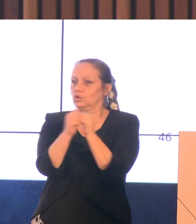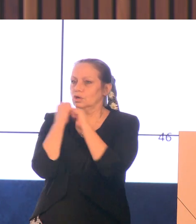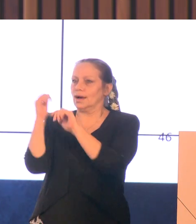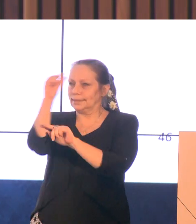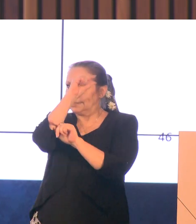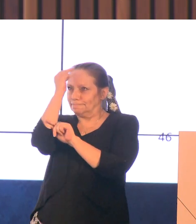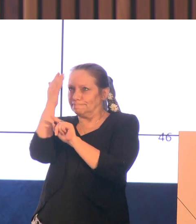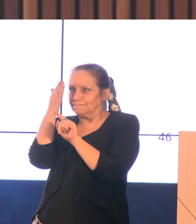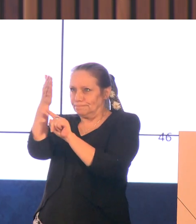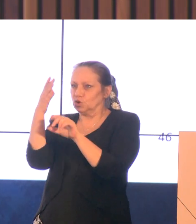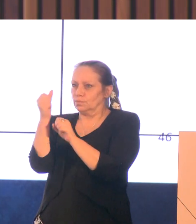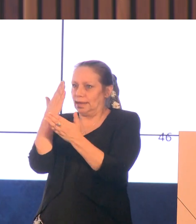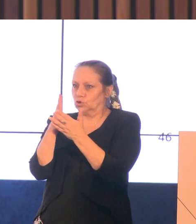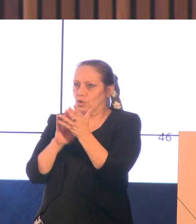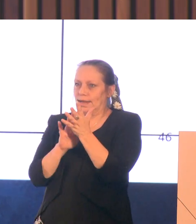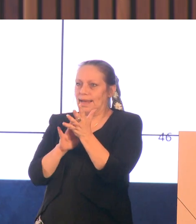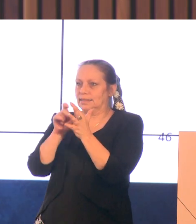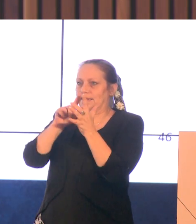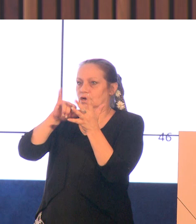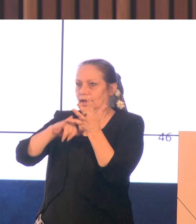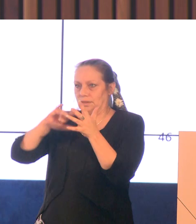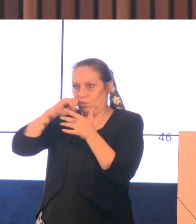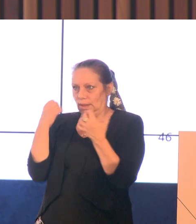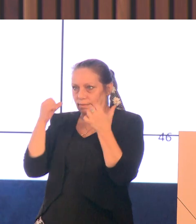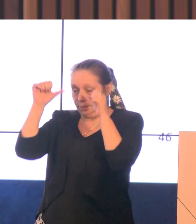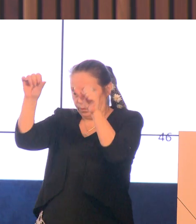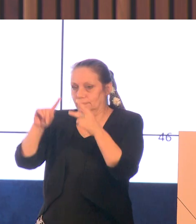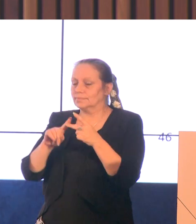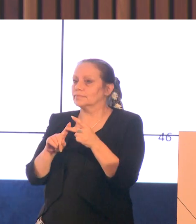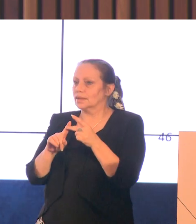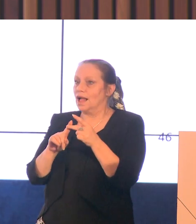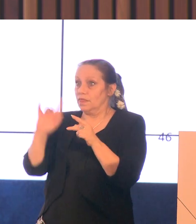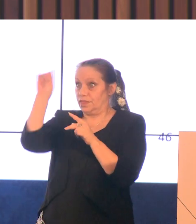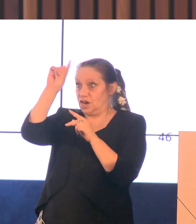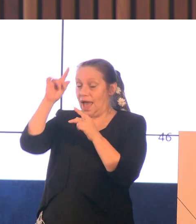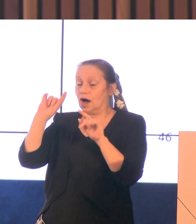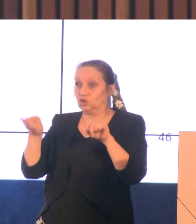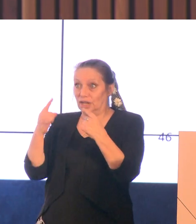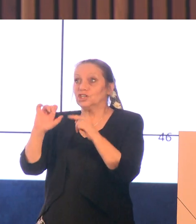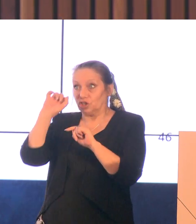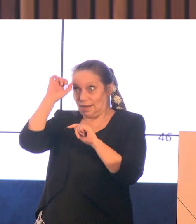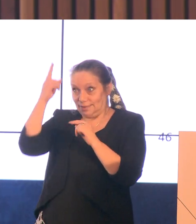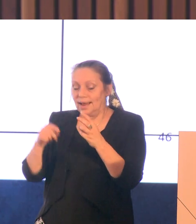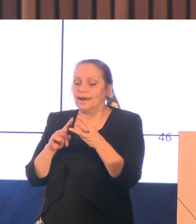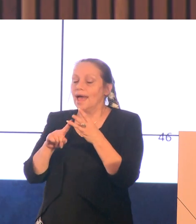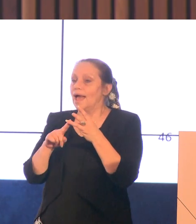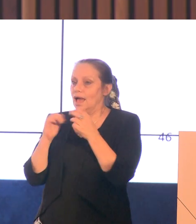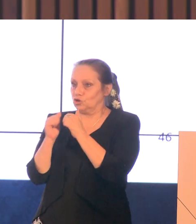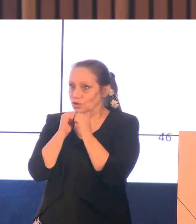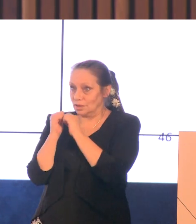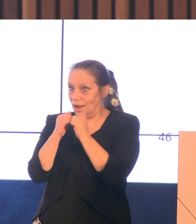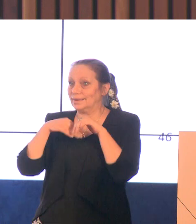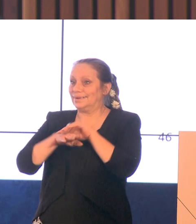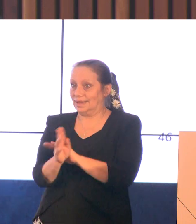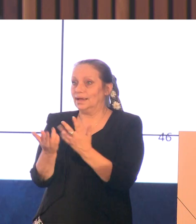make the NDIS work, united in our understanding of current challenges, and united in our analysis of